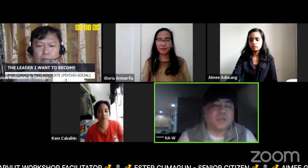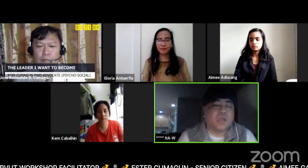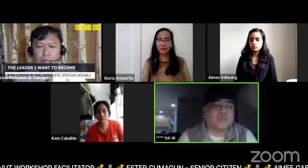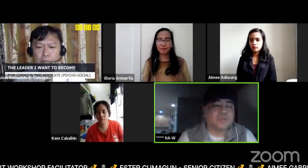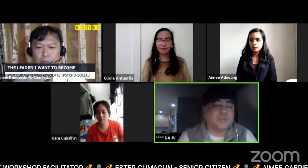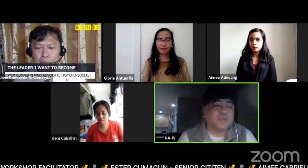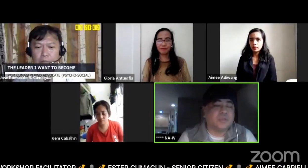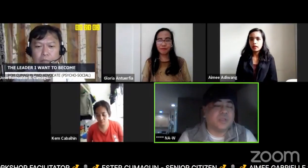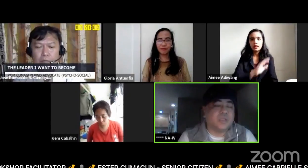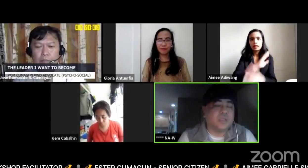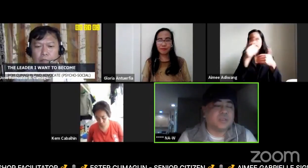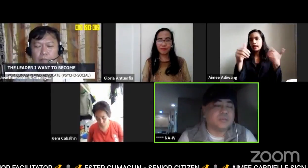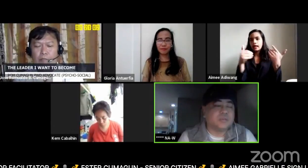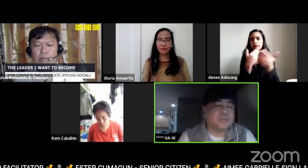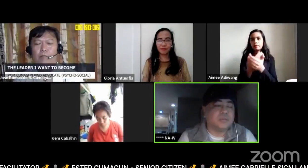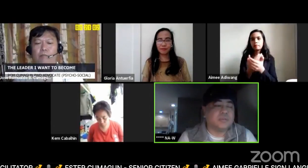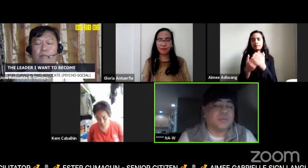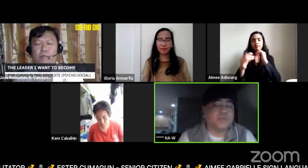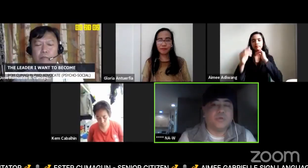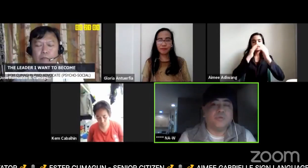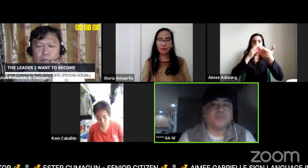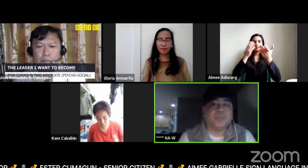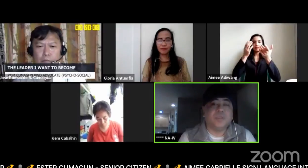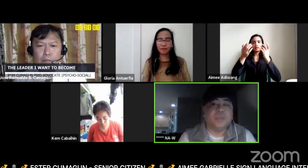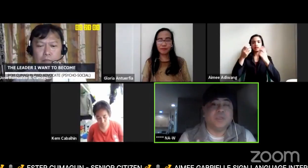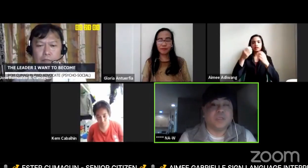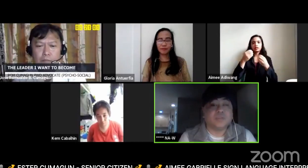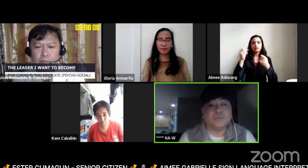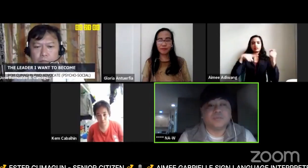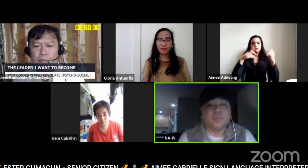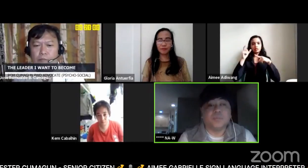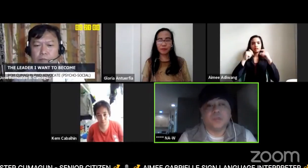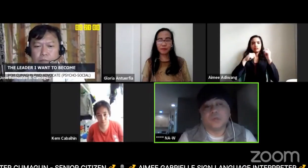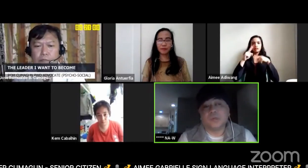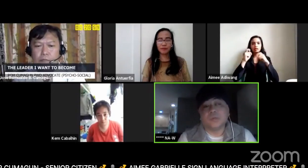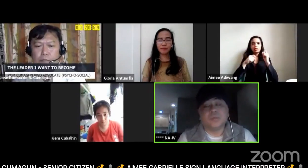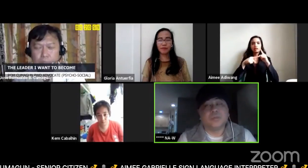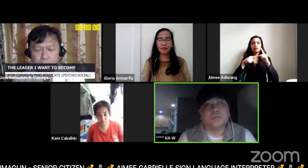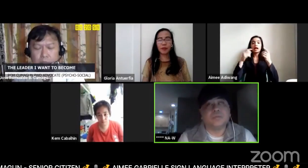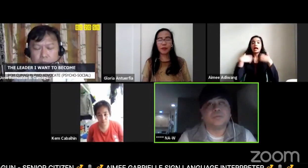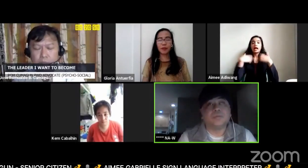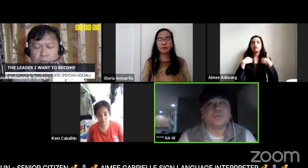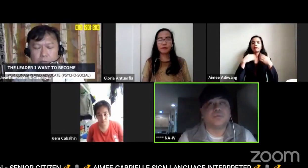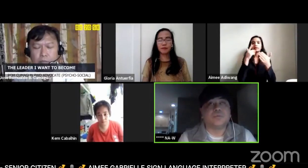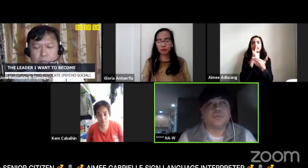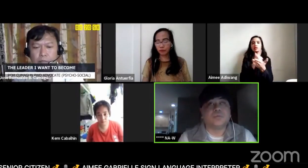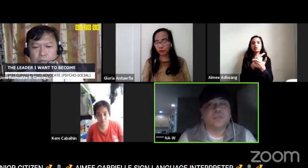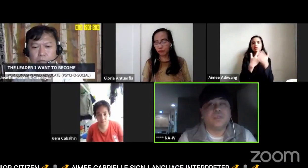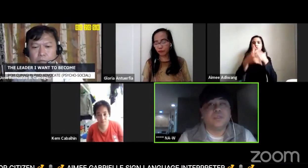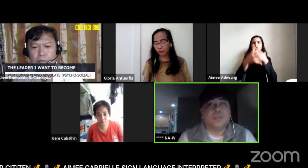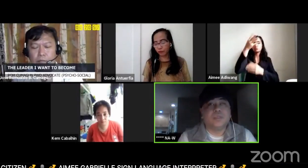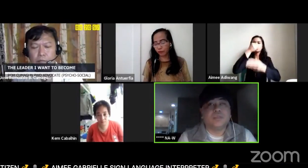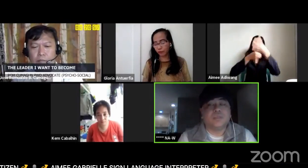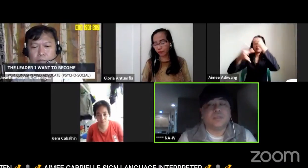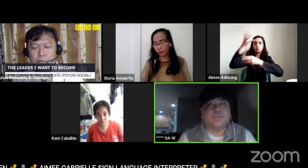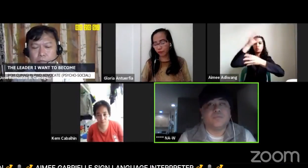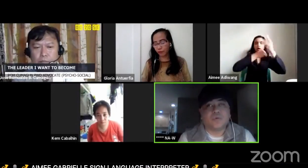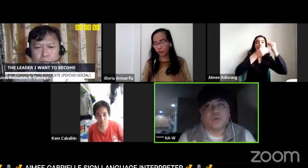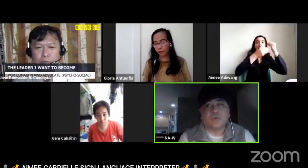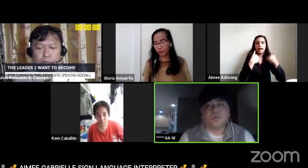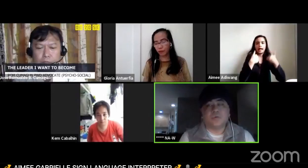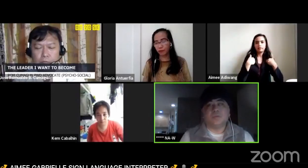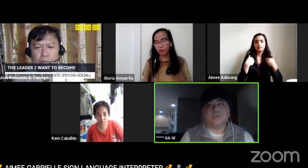every interaction I get, there will always be lessons to be learned. So,